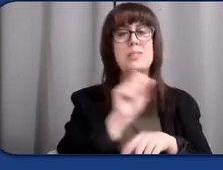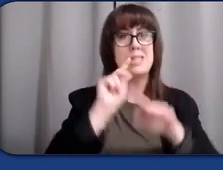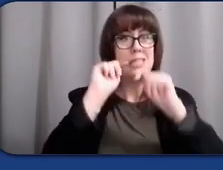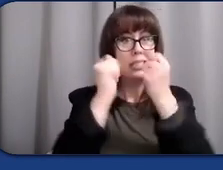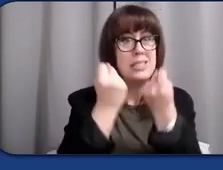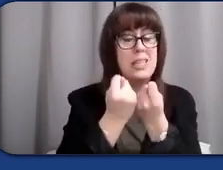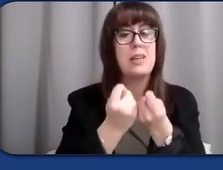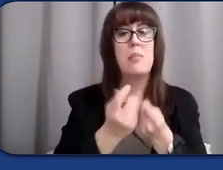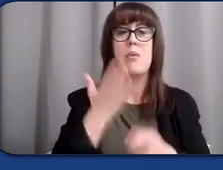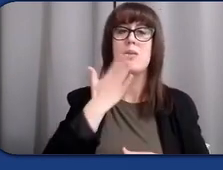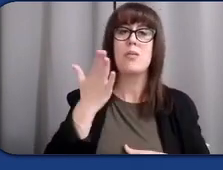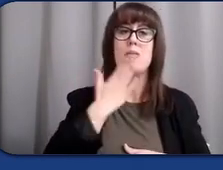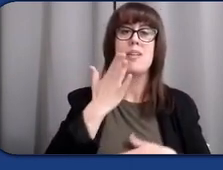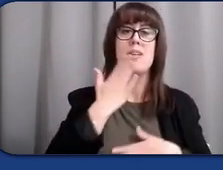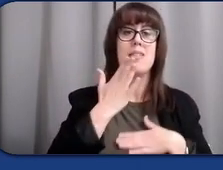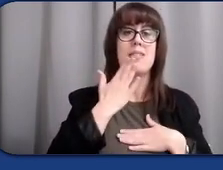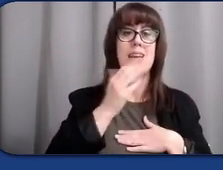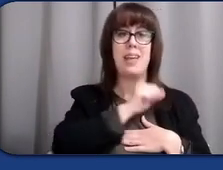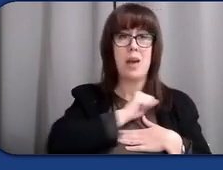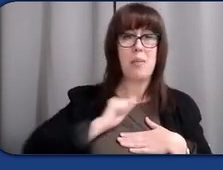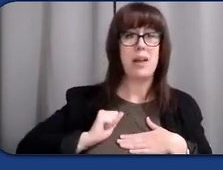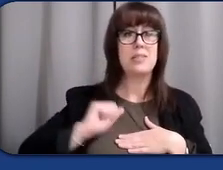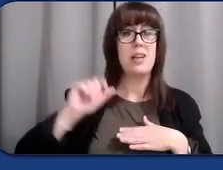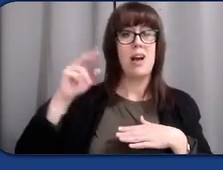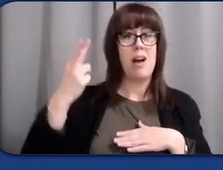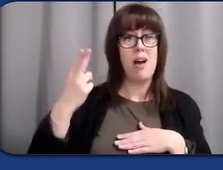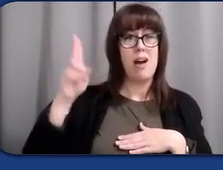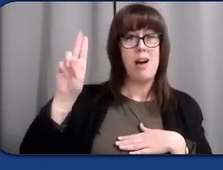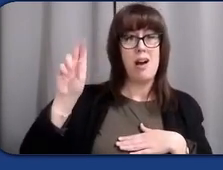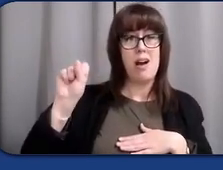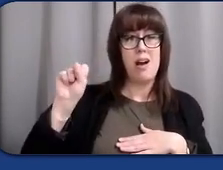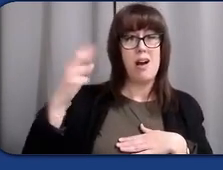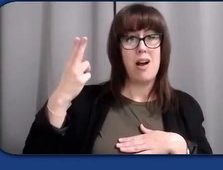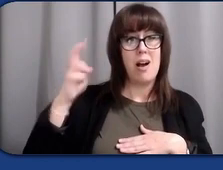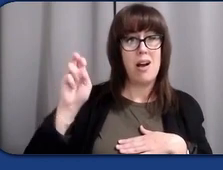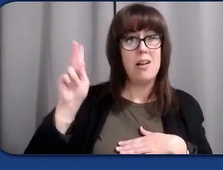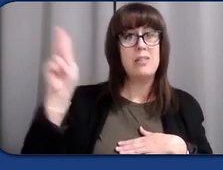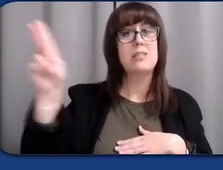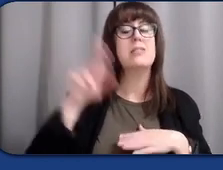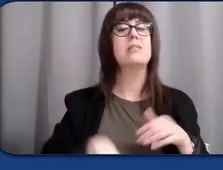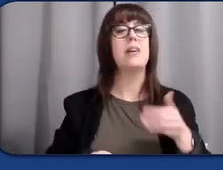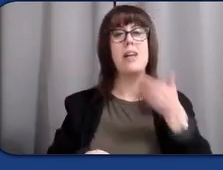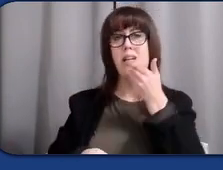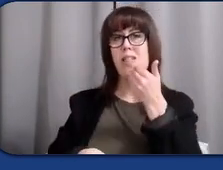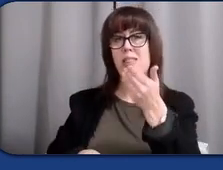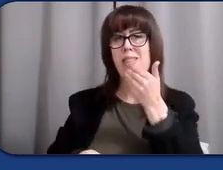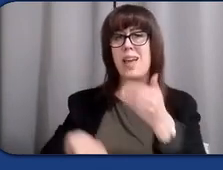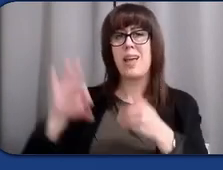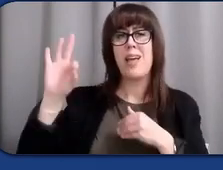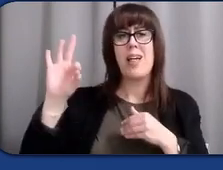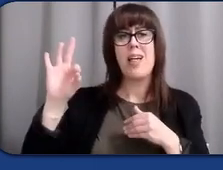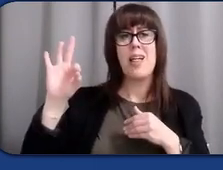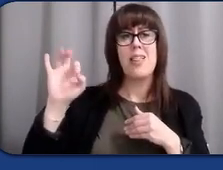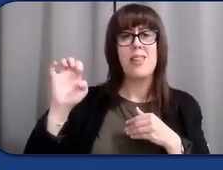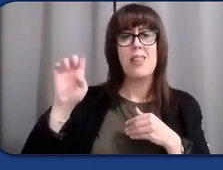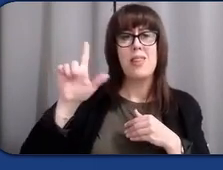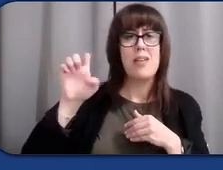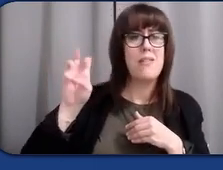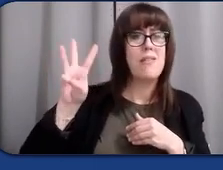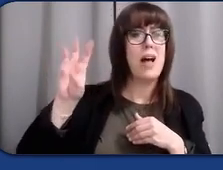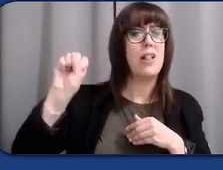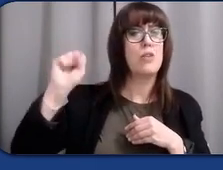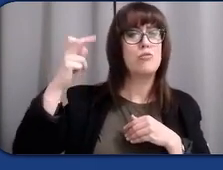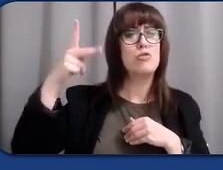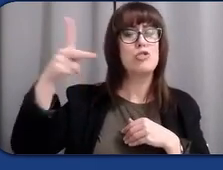Ambassador Hushek. I want to thank the American Impact Award, Mandela Washington Fellowship, the